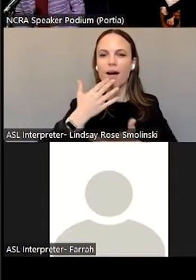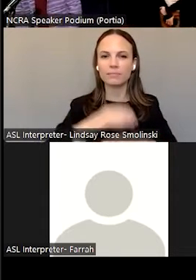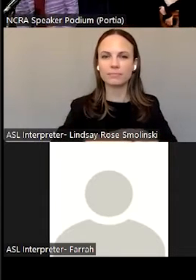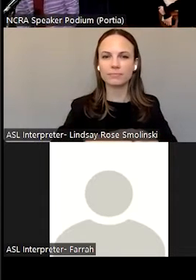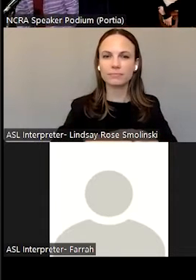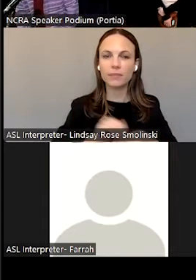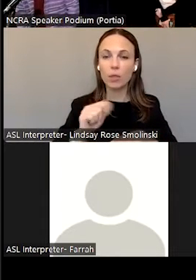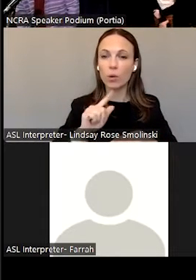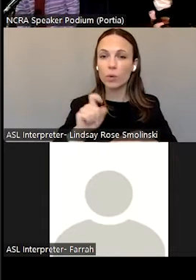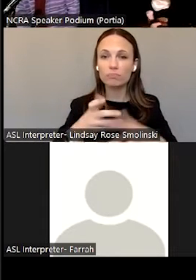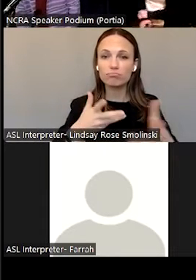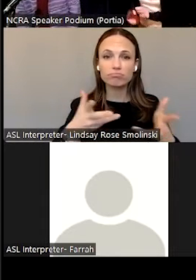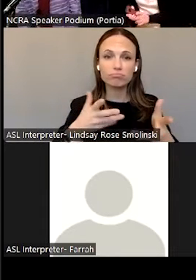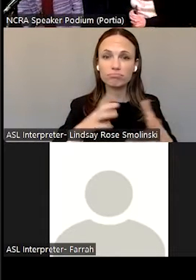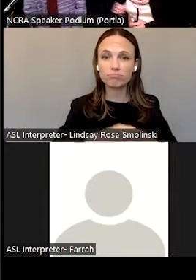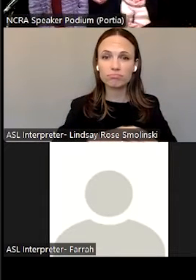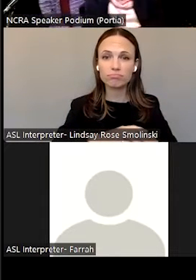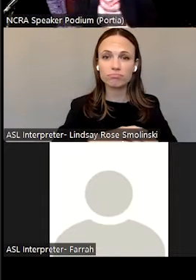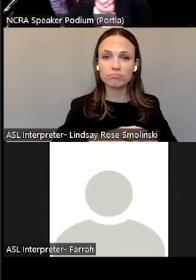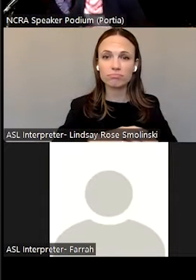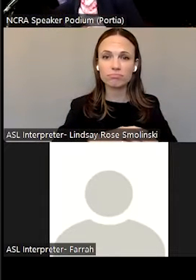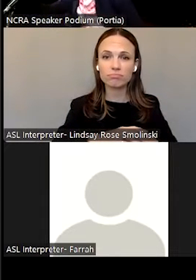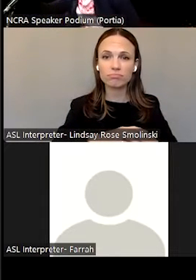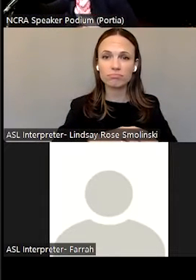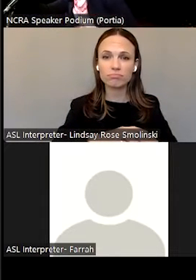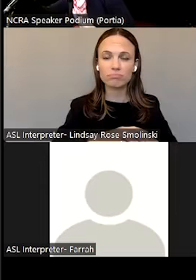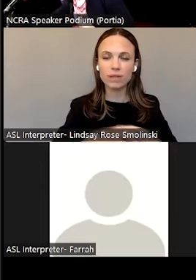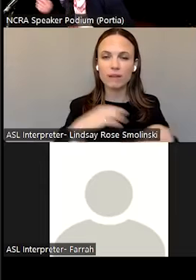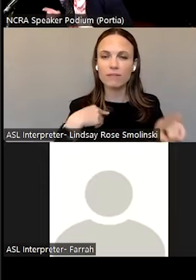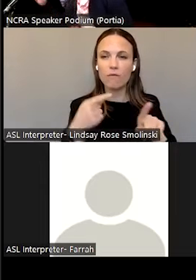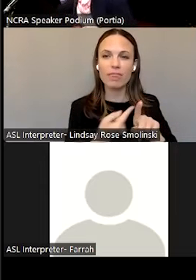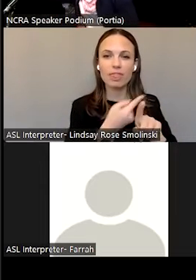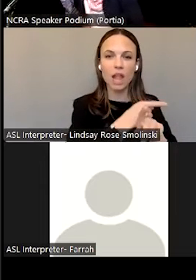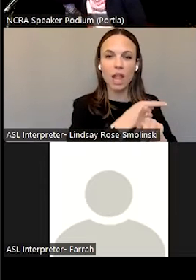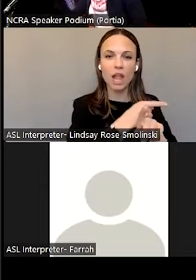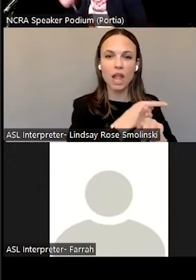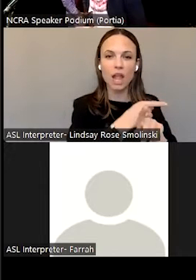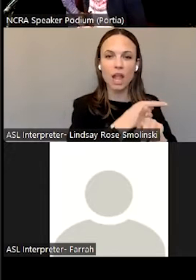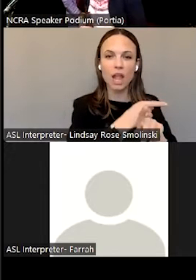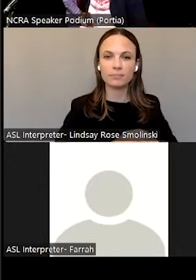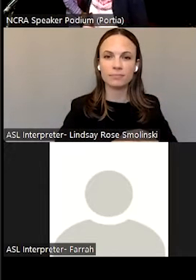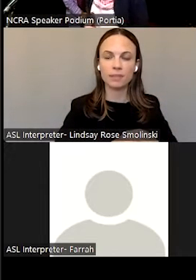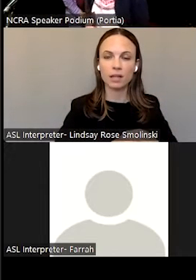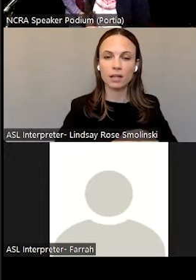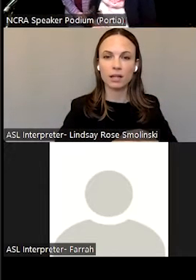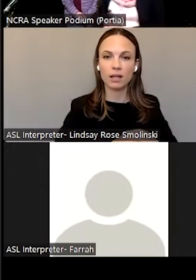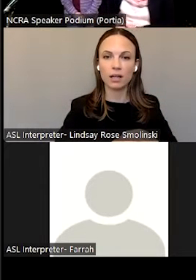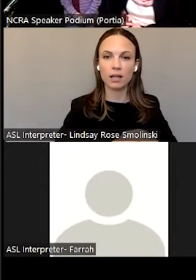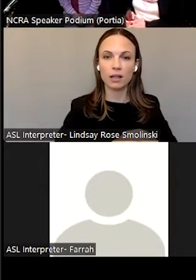questions? Yeah, I think we've got one question over there on the side.